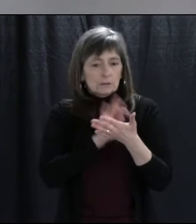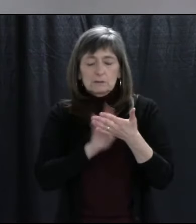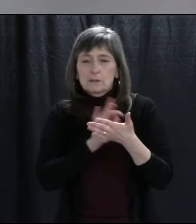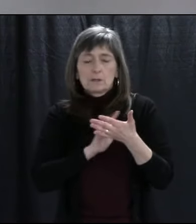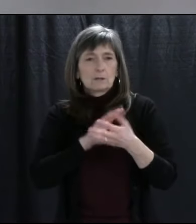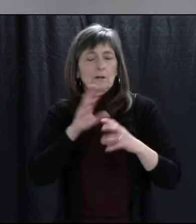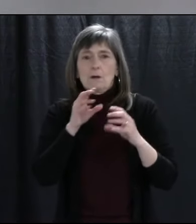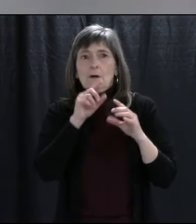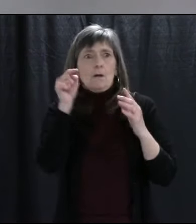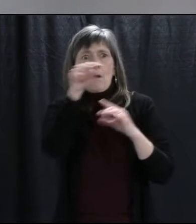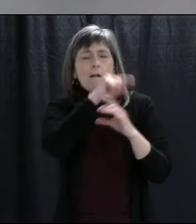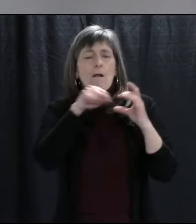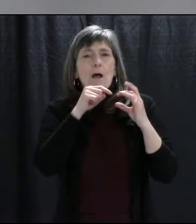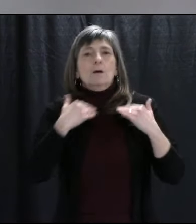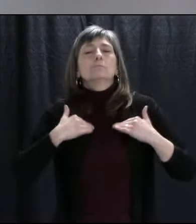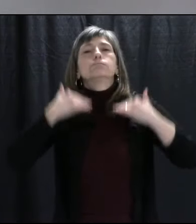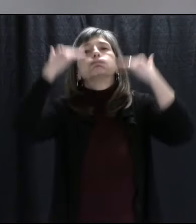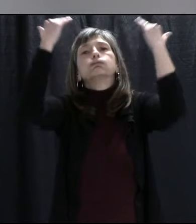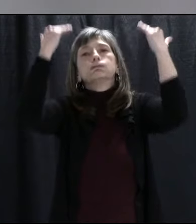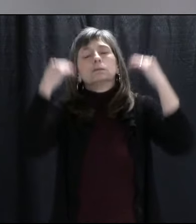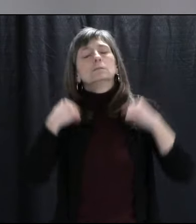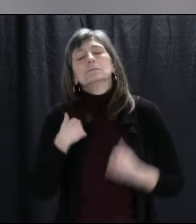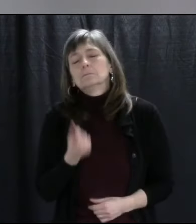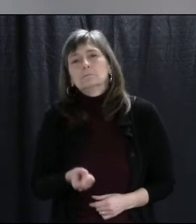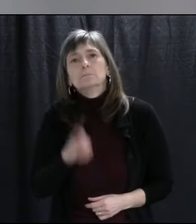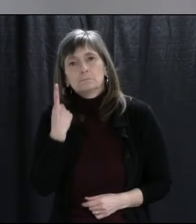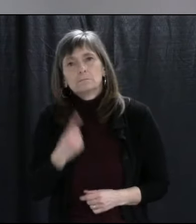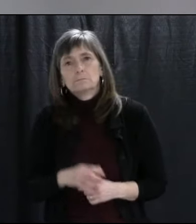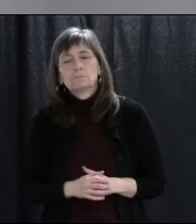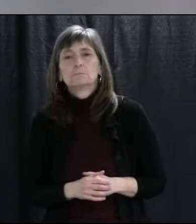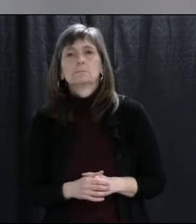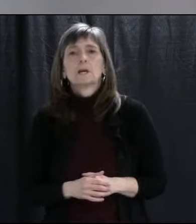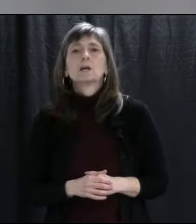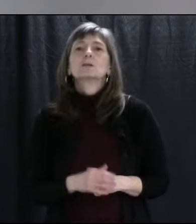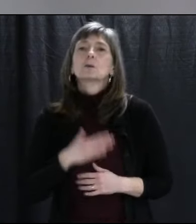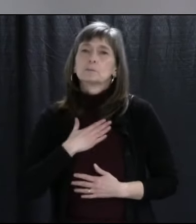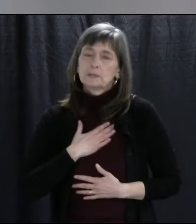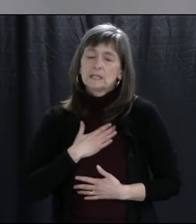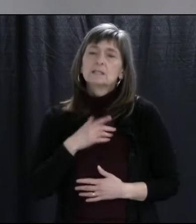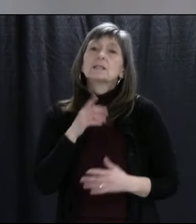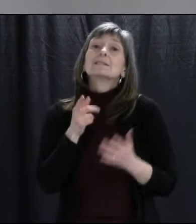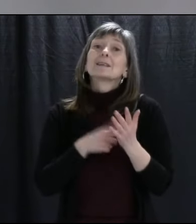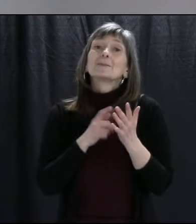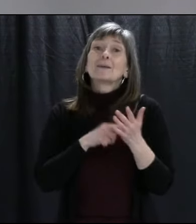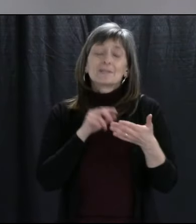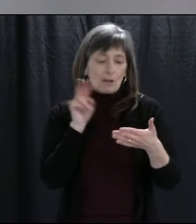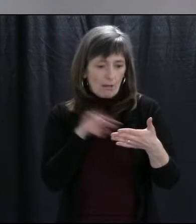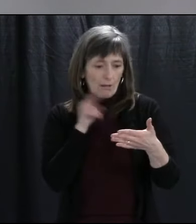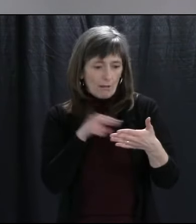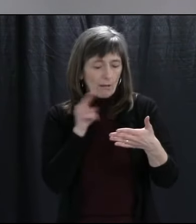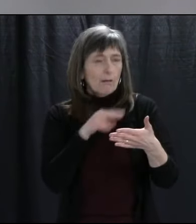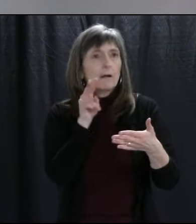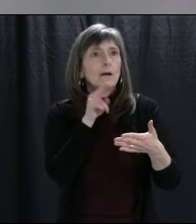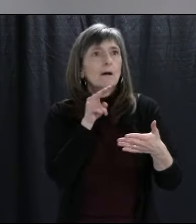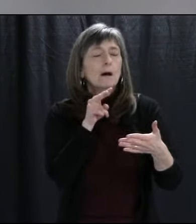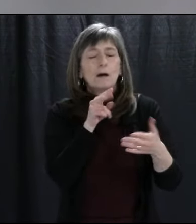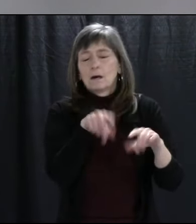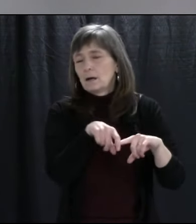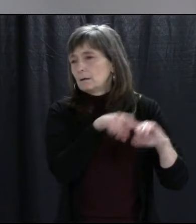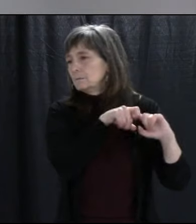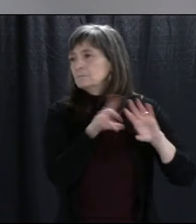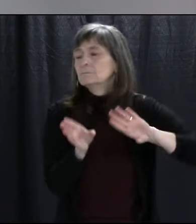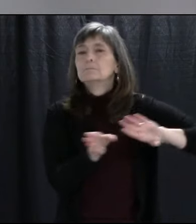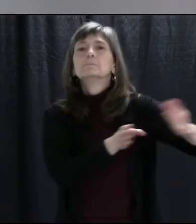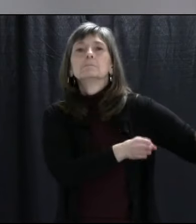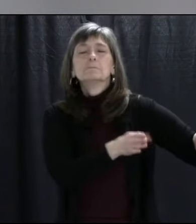media, to feel actually overwhelmed by it all. And I would encourage you all to take a little bit of a break at some point in your day and actually